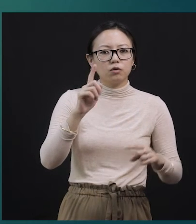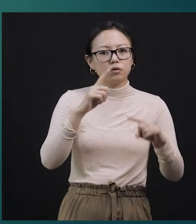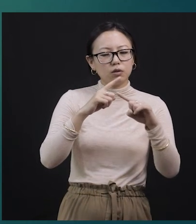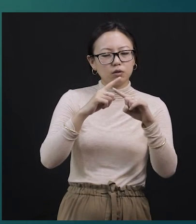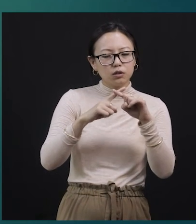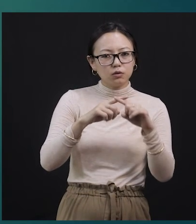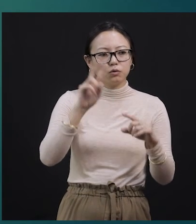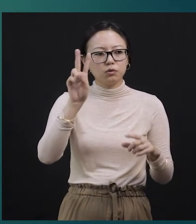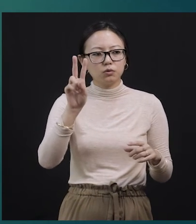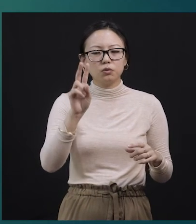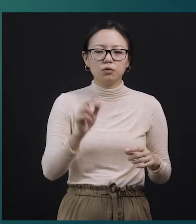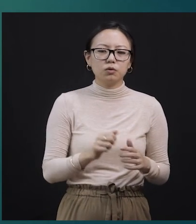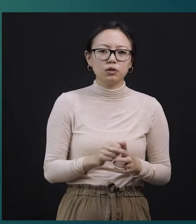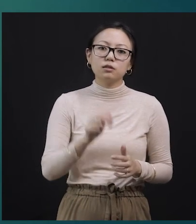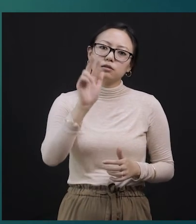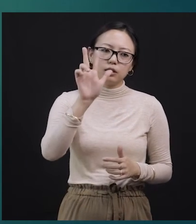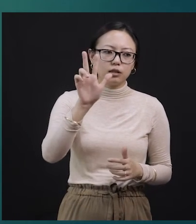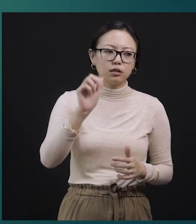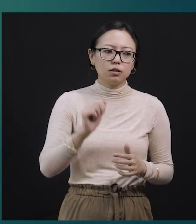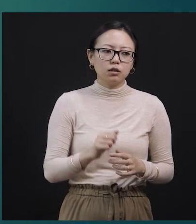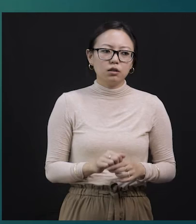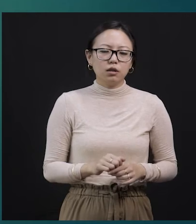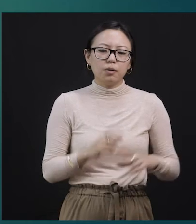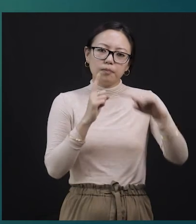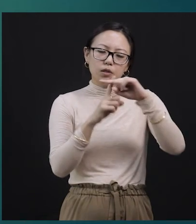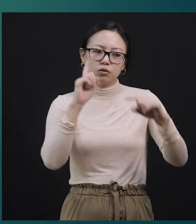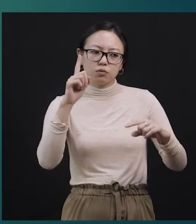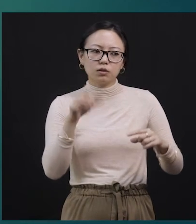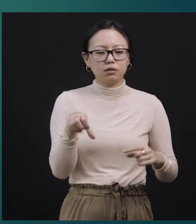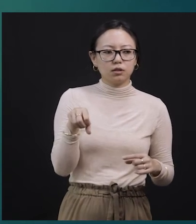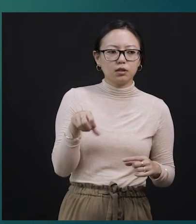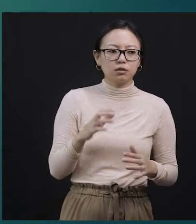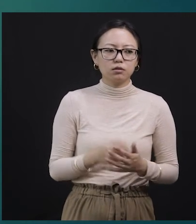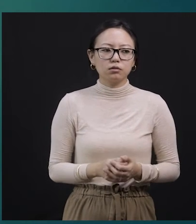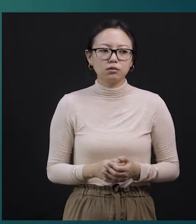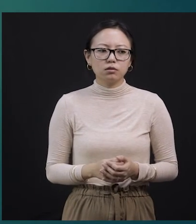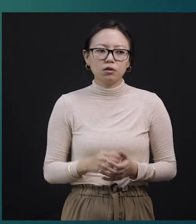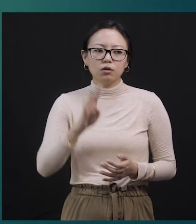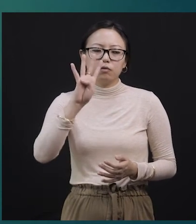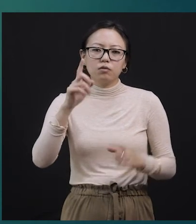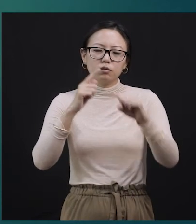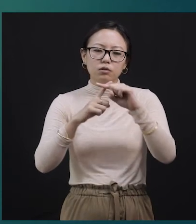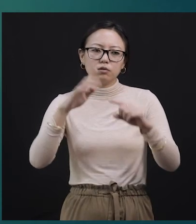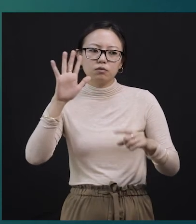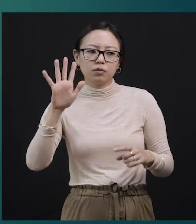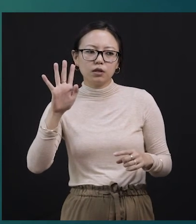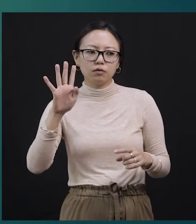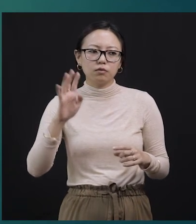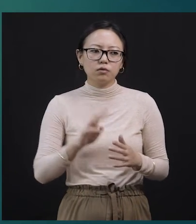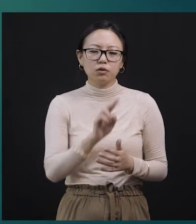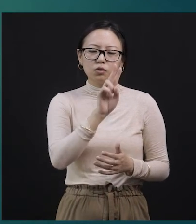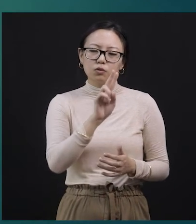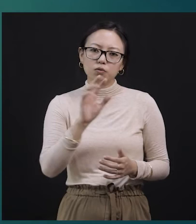1, it will be 9, right? Another step, again 4 5s are 20. 0, carry 2.